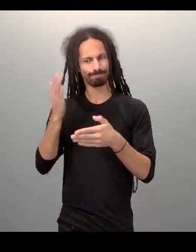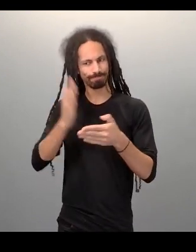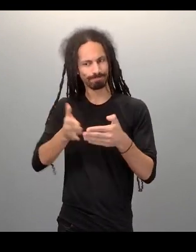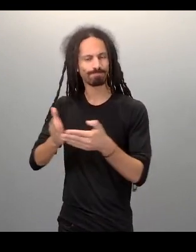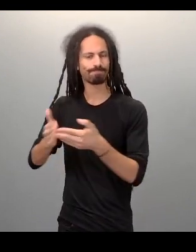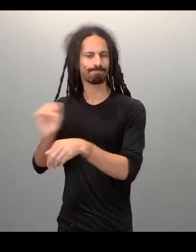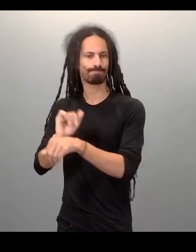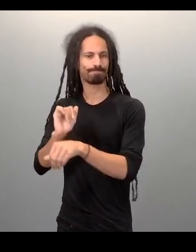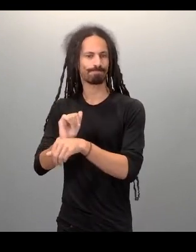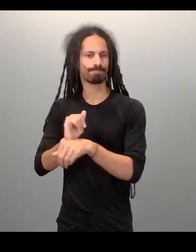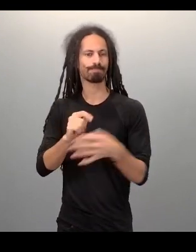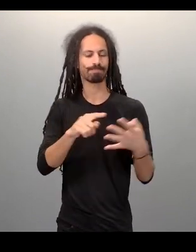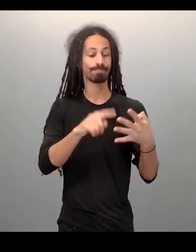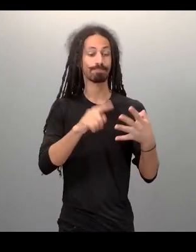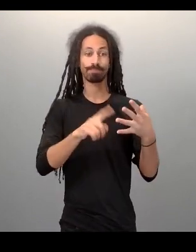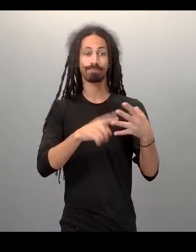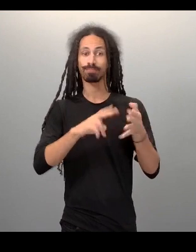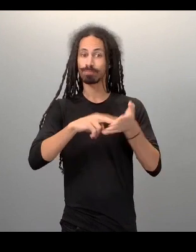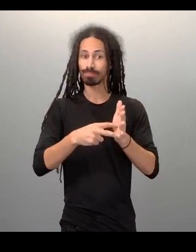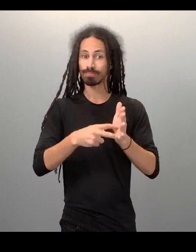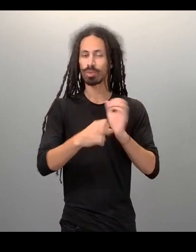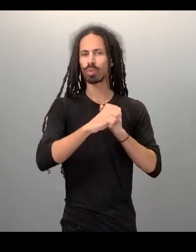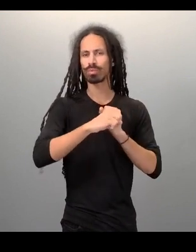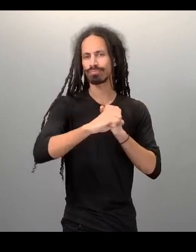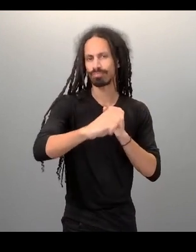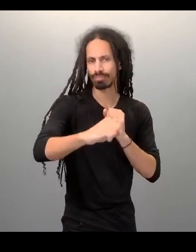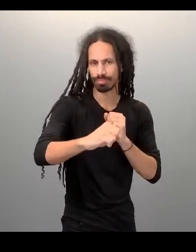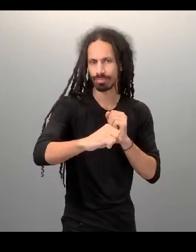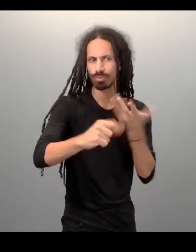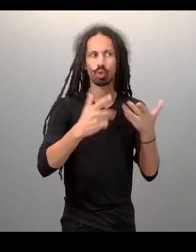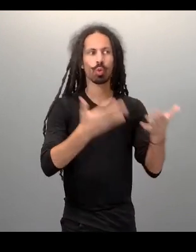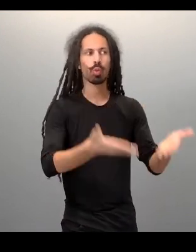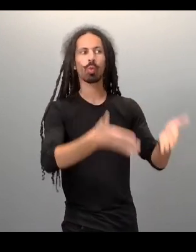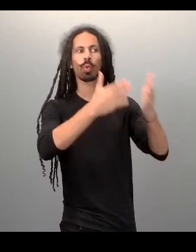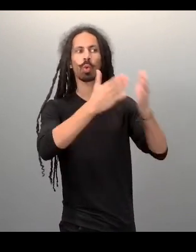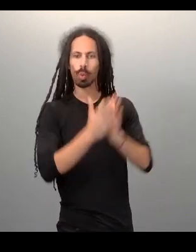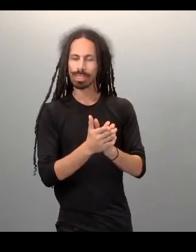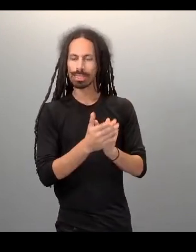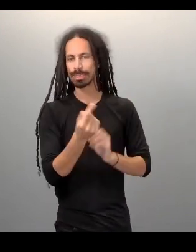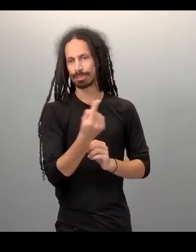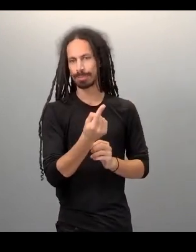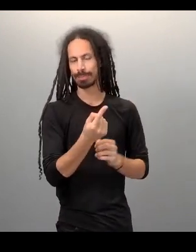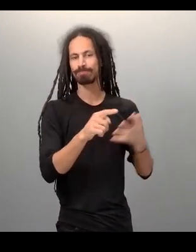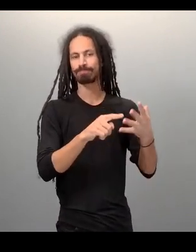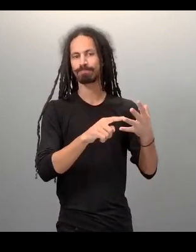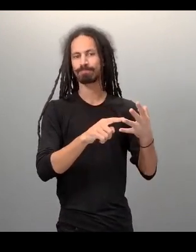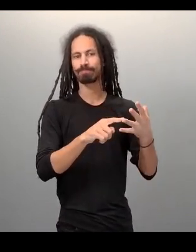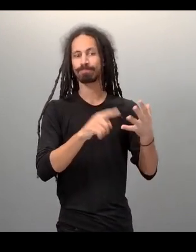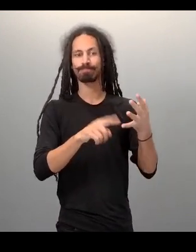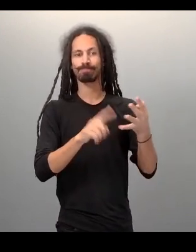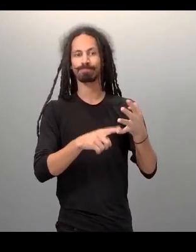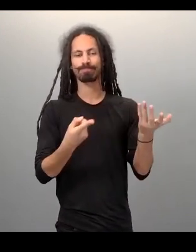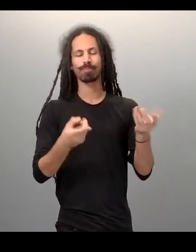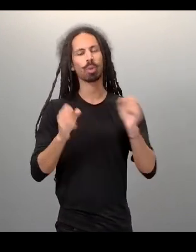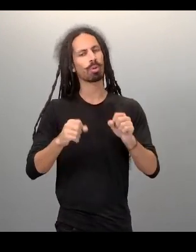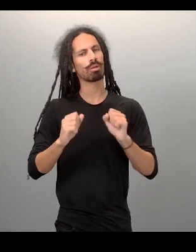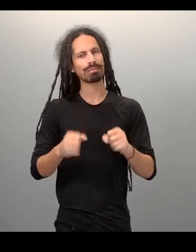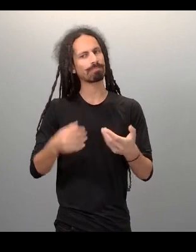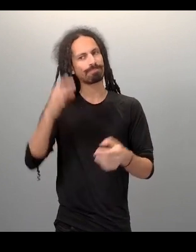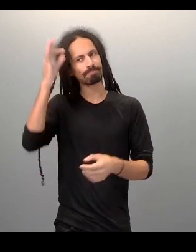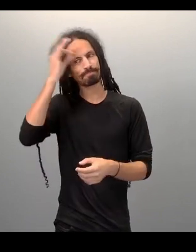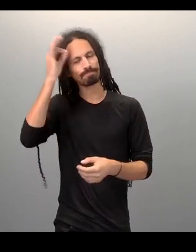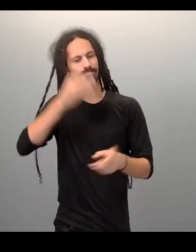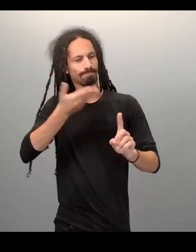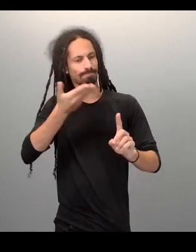purpose is for an extension request, so you are asking for something, and you likely don't know the instructor well. So these are